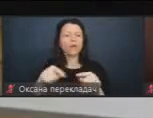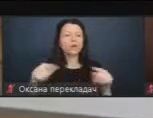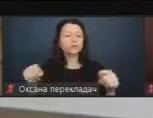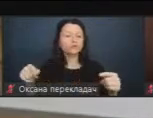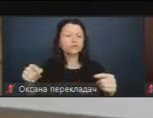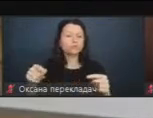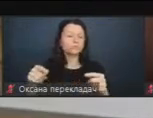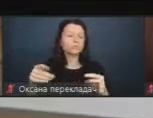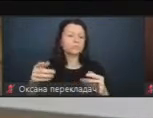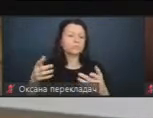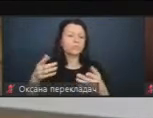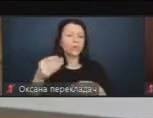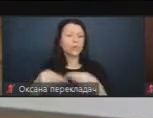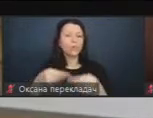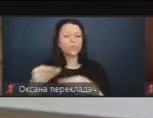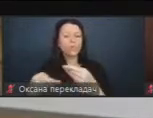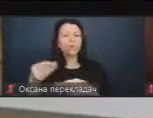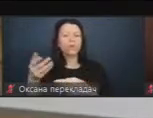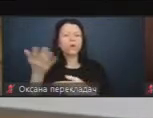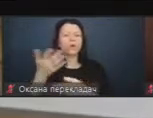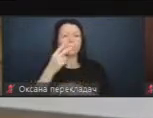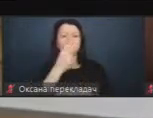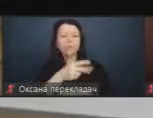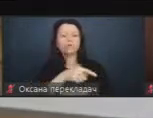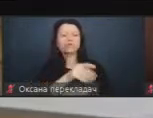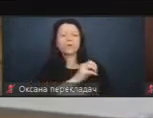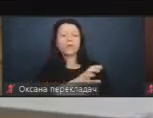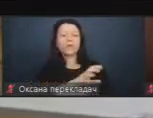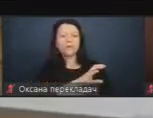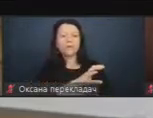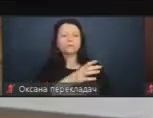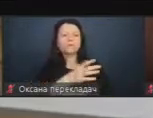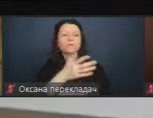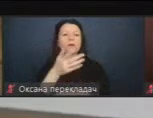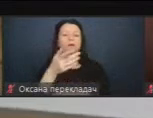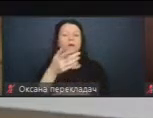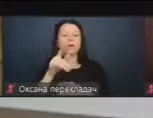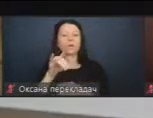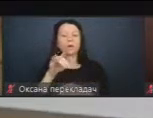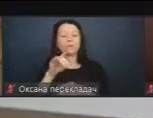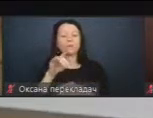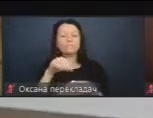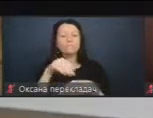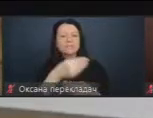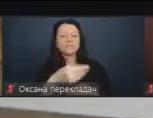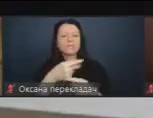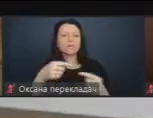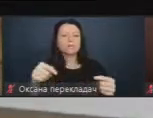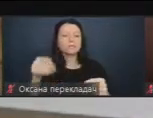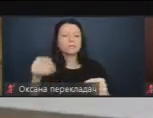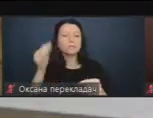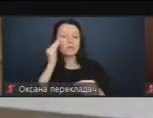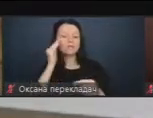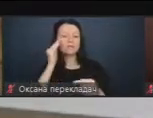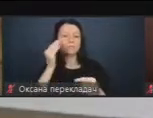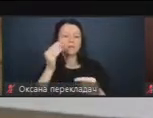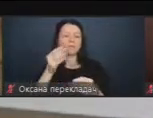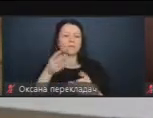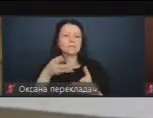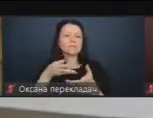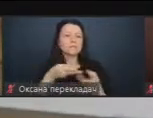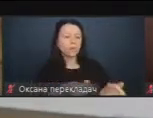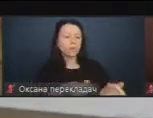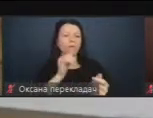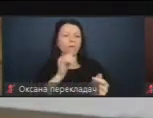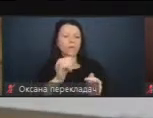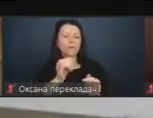financial incentives for employers in the open labor market. So this is the case for almost all of the member states,